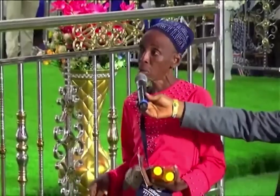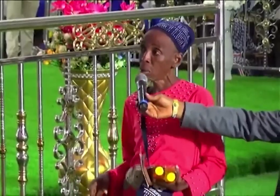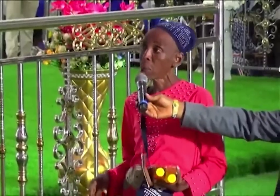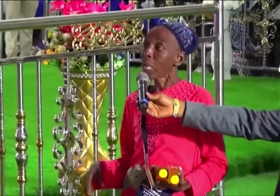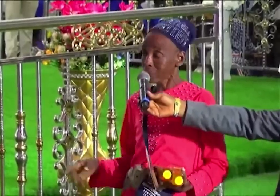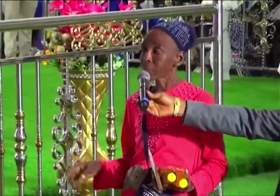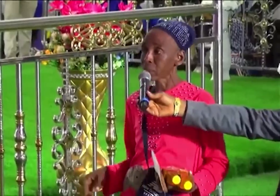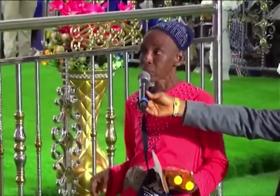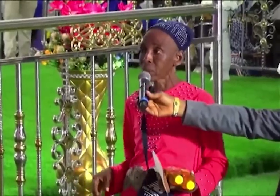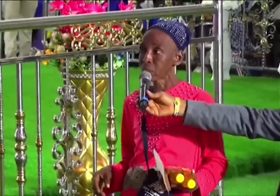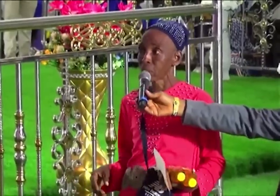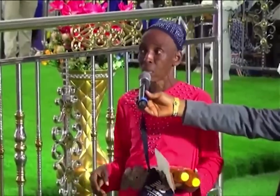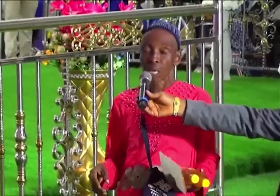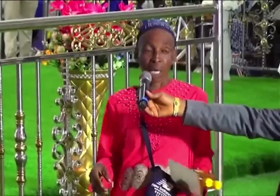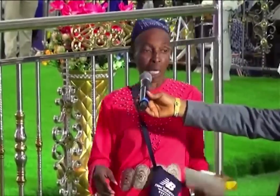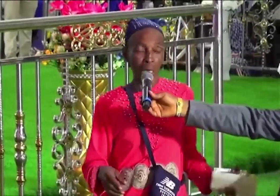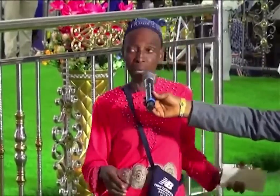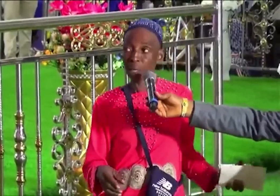Shati Sawono.